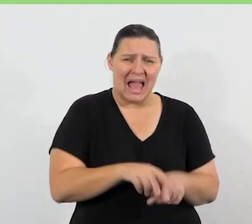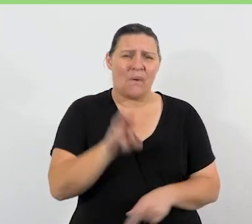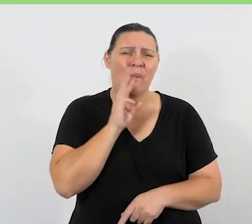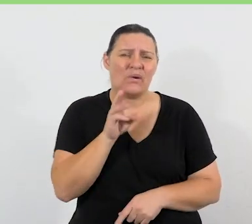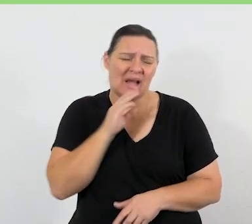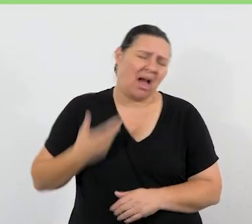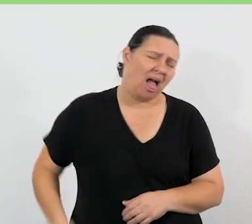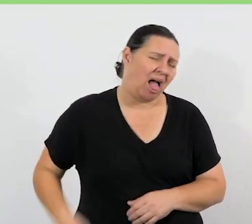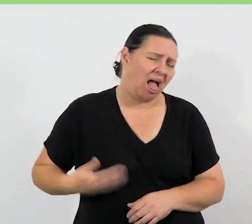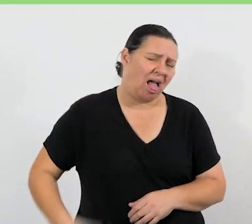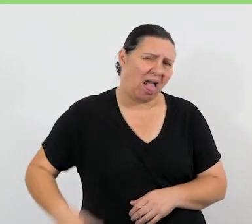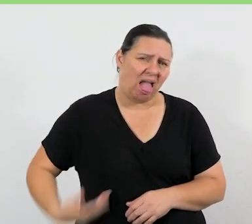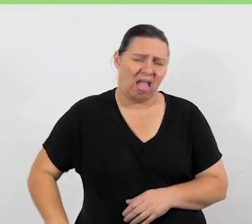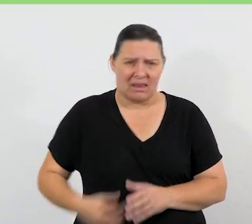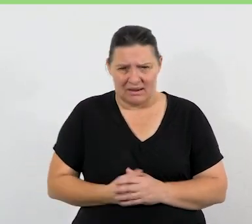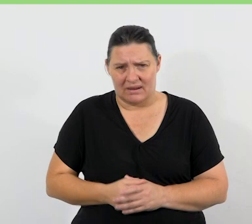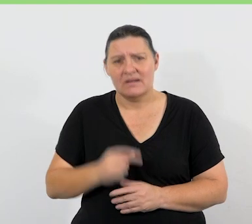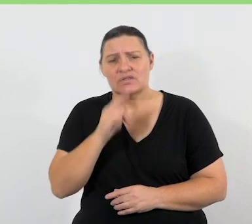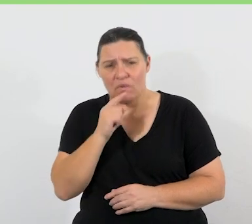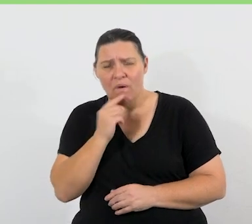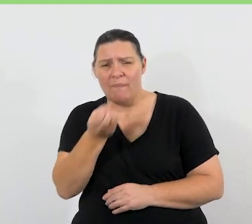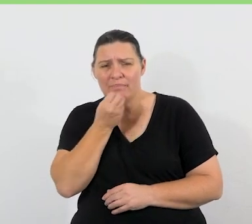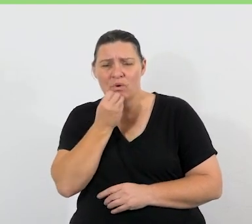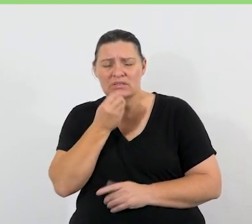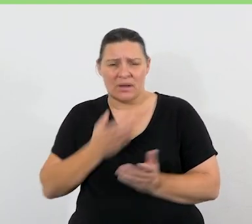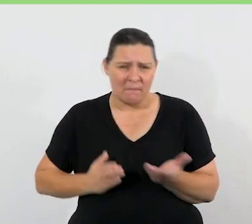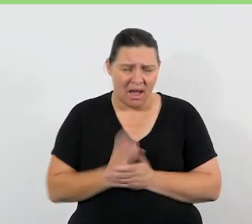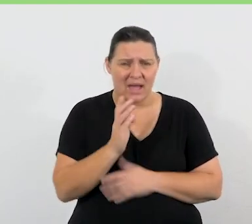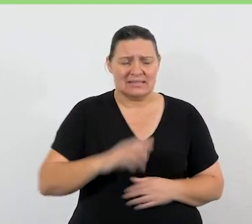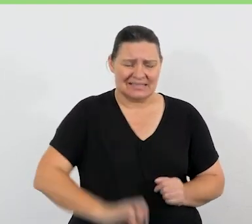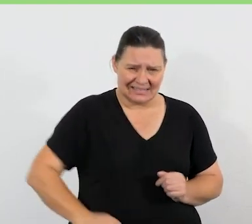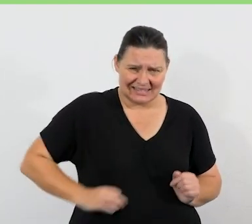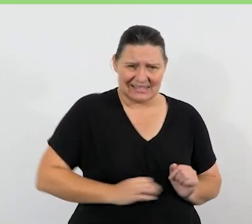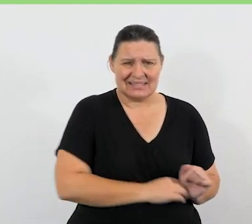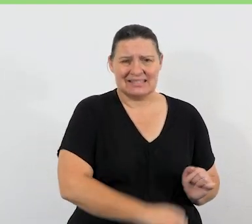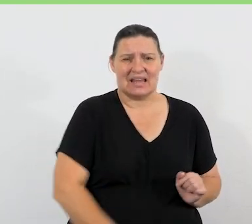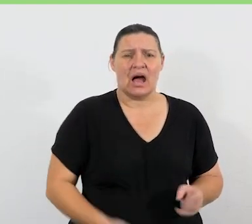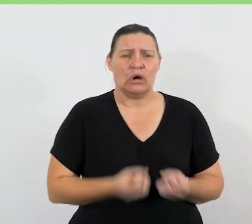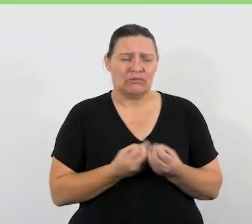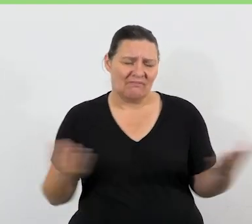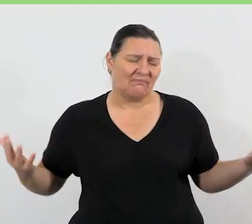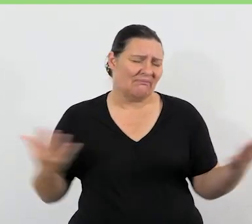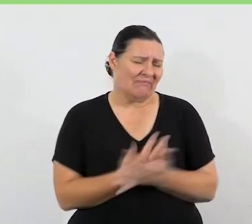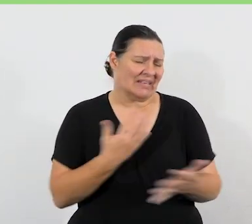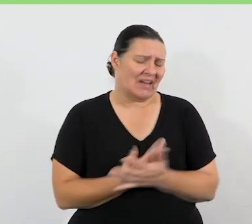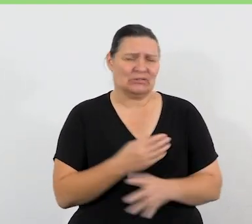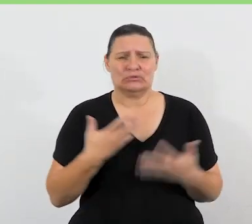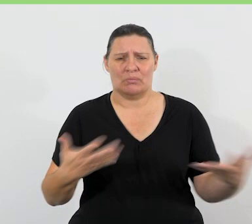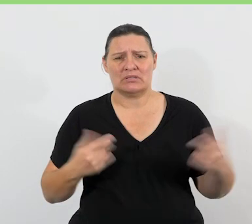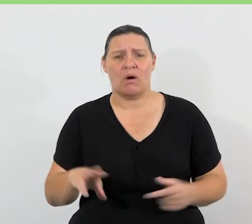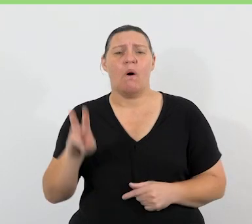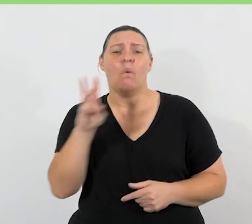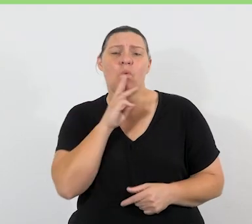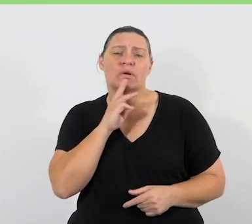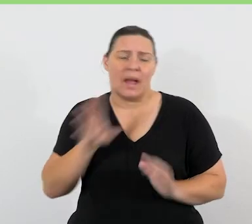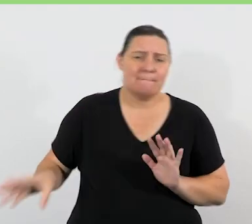cause undigested food to pass through the large intestine too quickly for water to